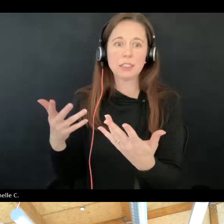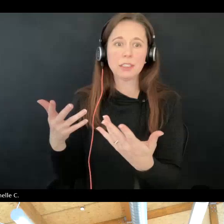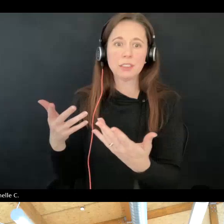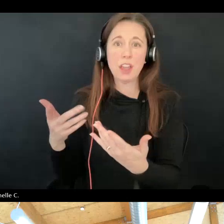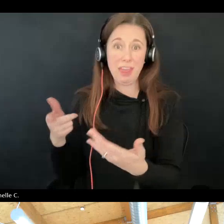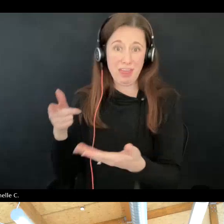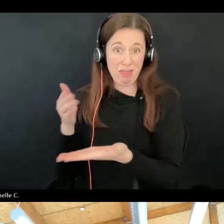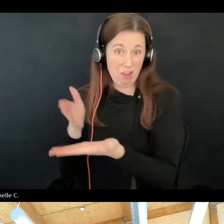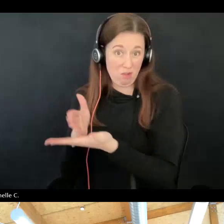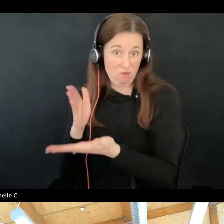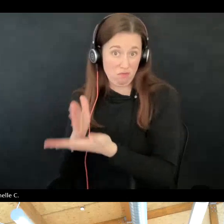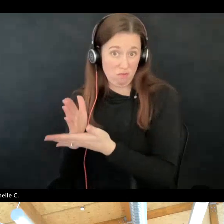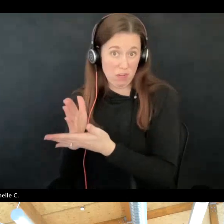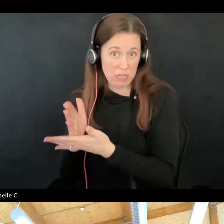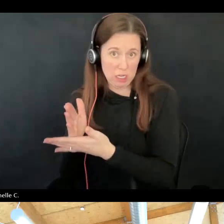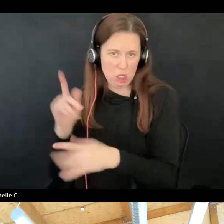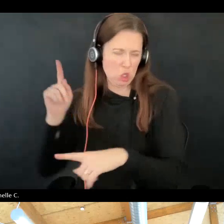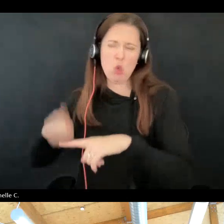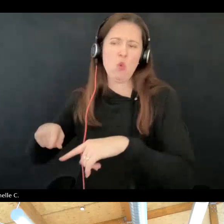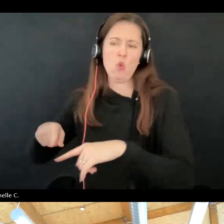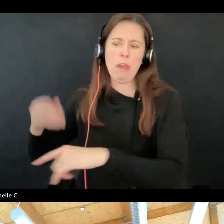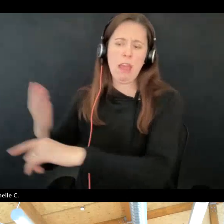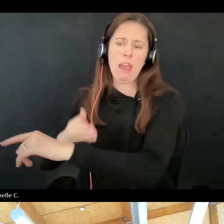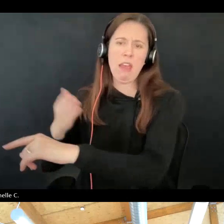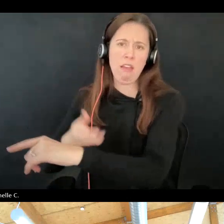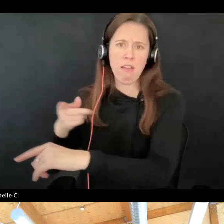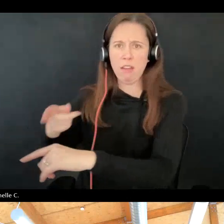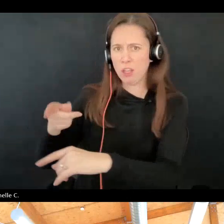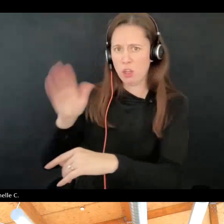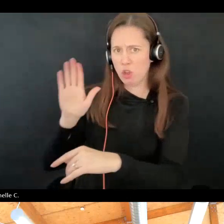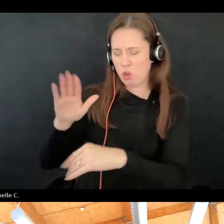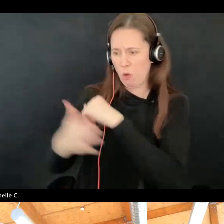develop, right? I think it's a great question.